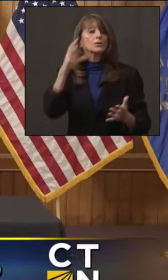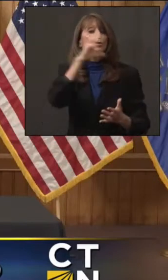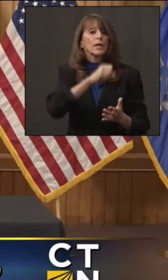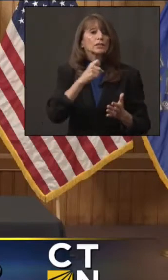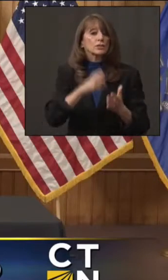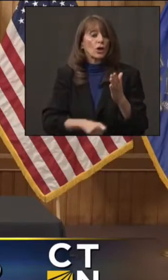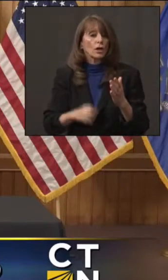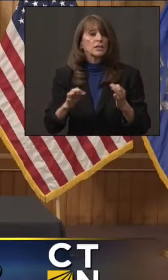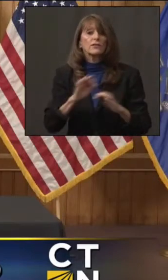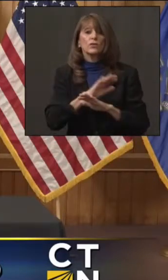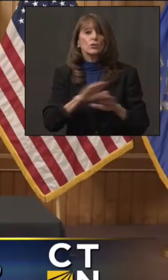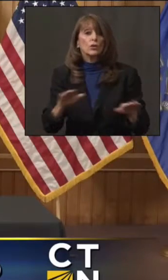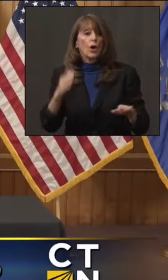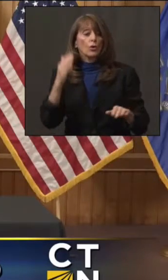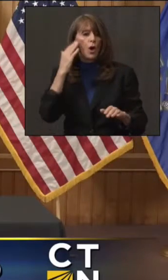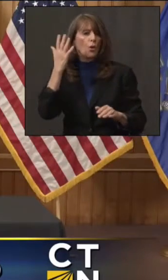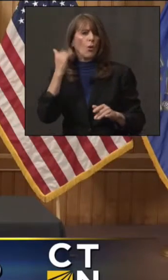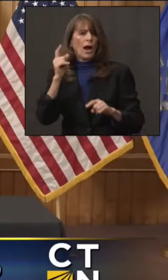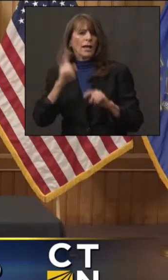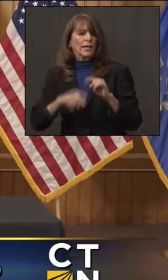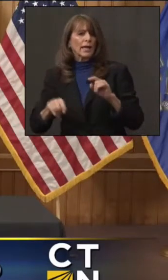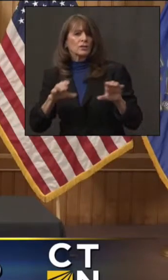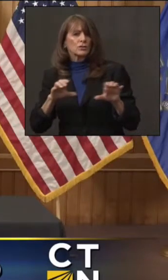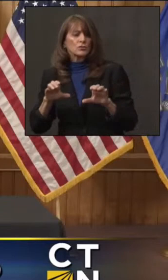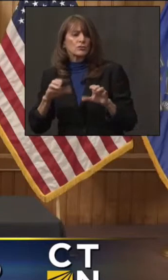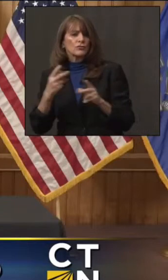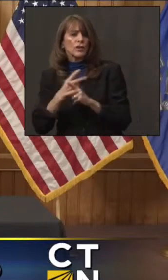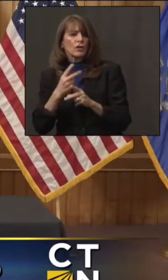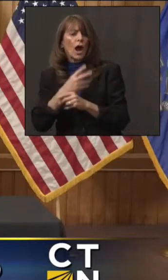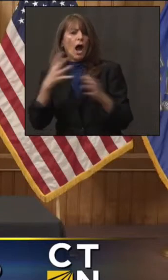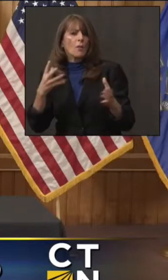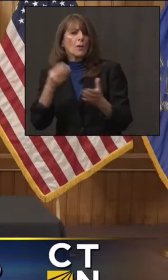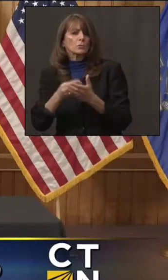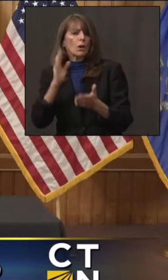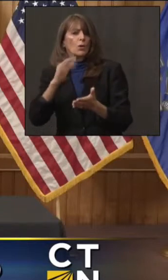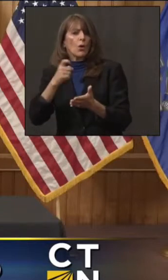don't, why are you unable to estimate that cost?